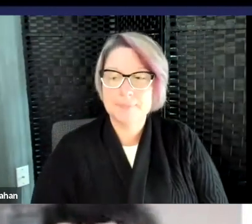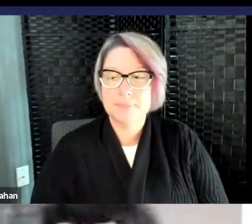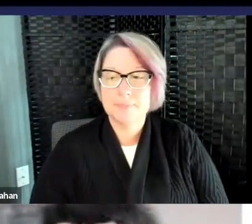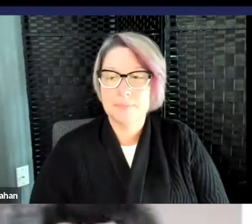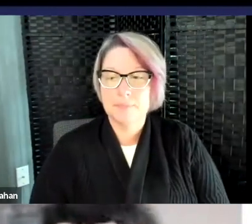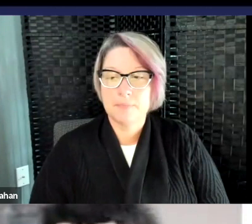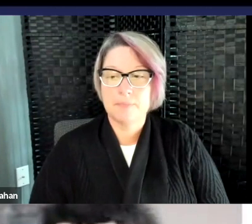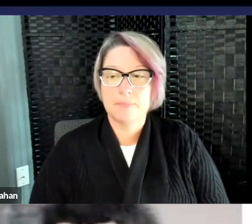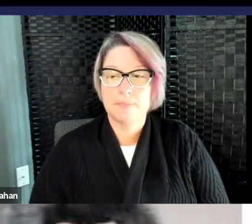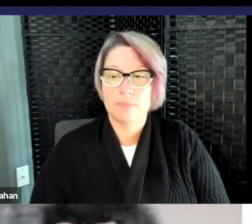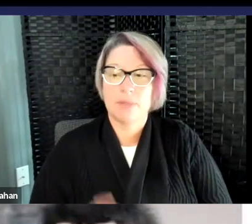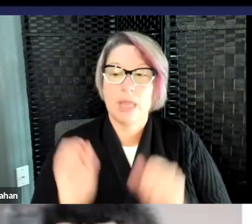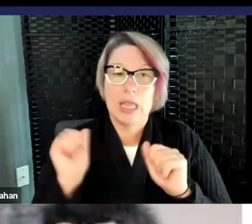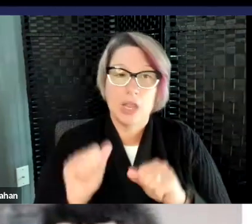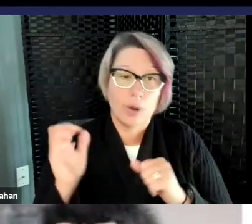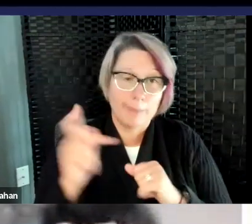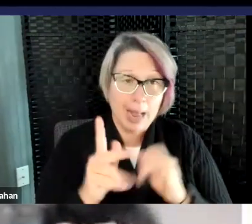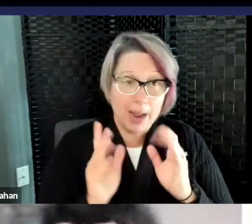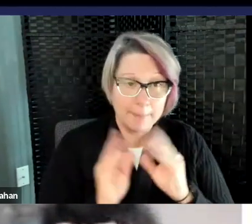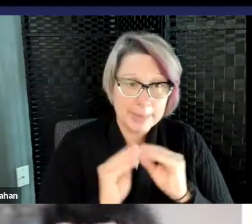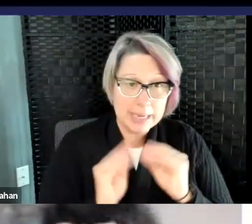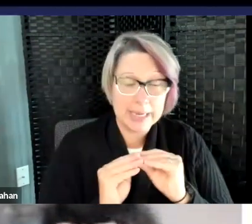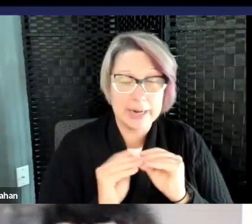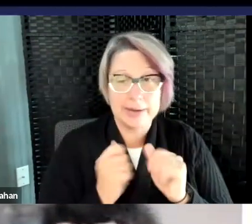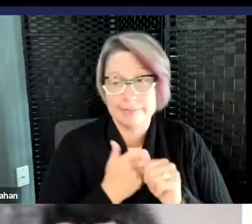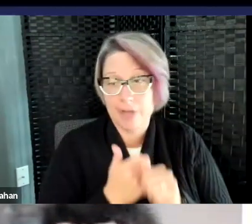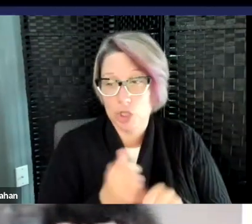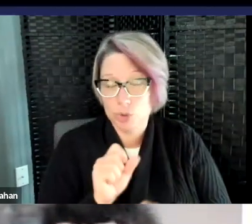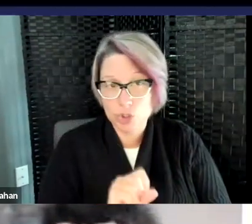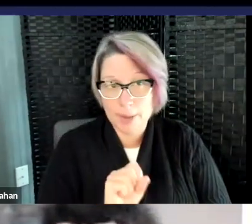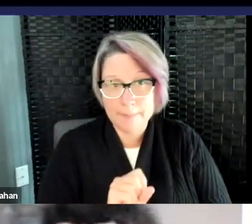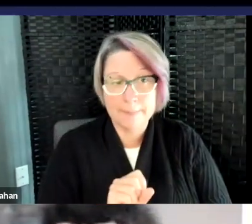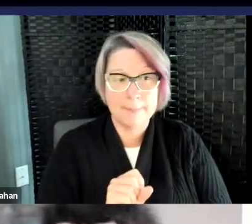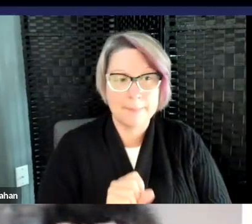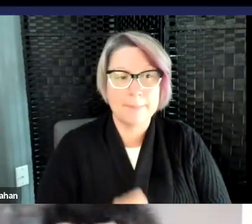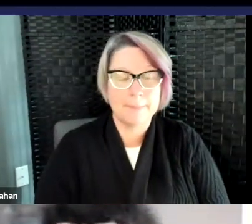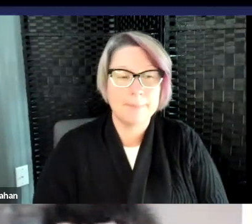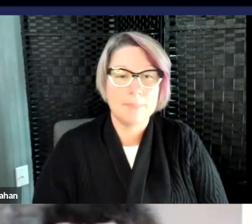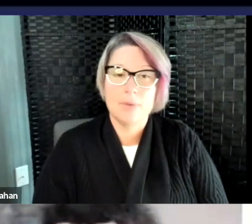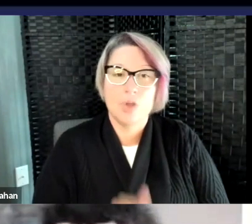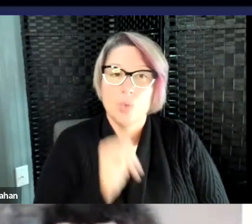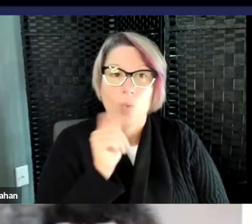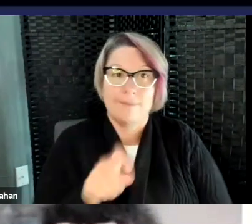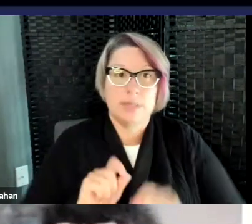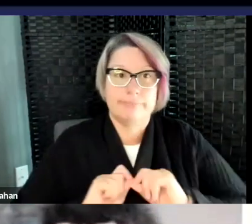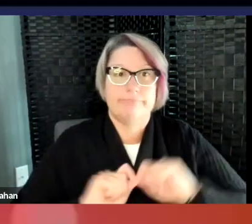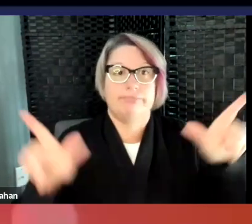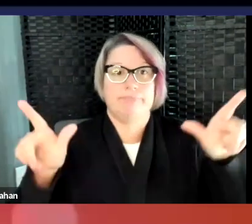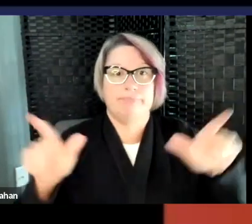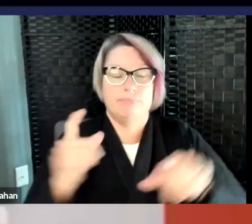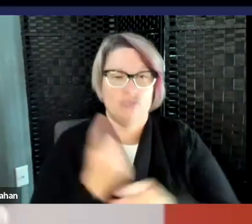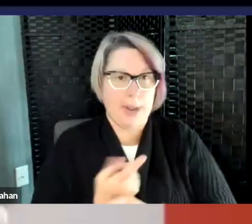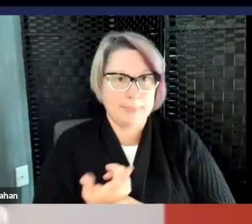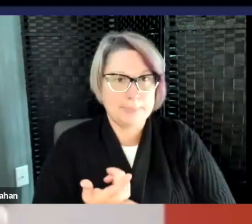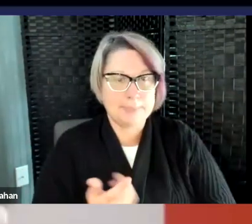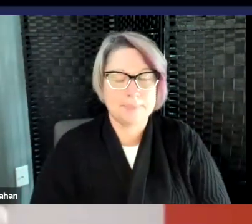Yeah, he could have resumed the meeting and did his job. Yeah, right. Just you don't have to go and send those out. Okay, I love it. You guys